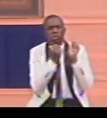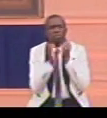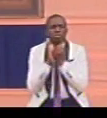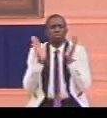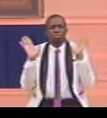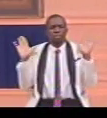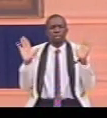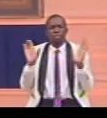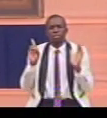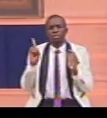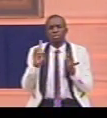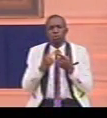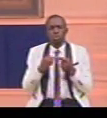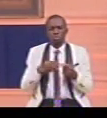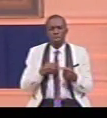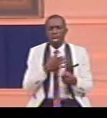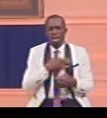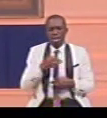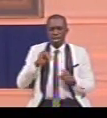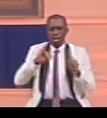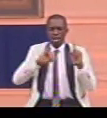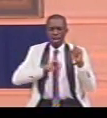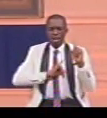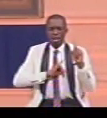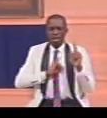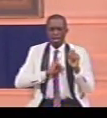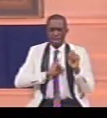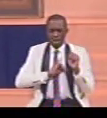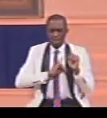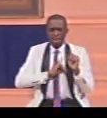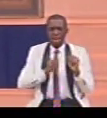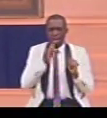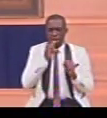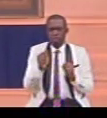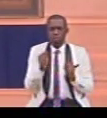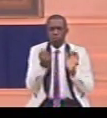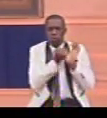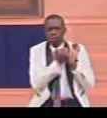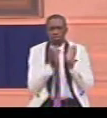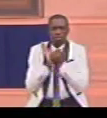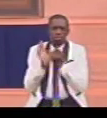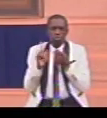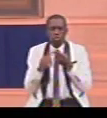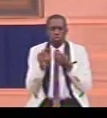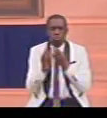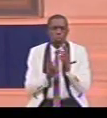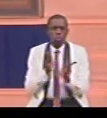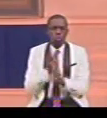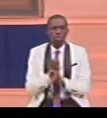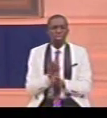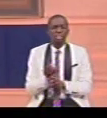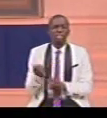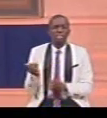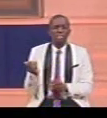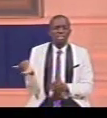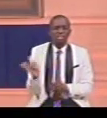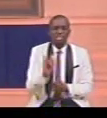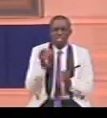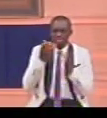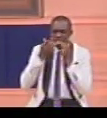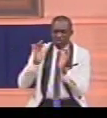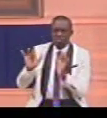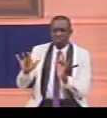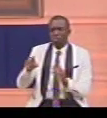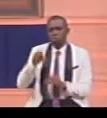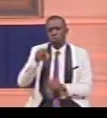unto the world you see is we have nothing in common it's like they've crucified you on the cross they've rejected you they have sent